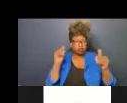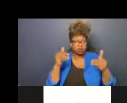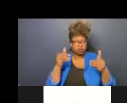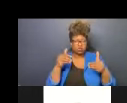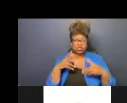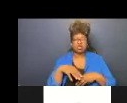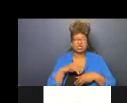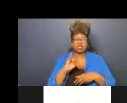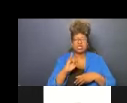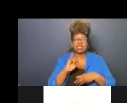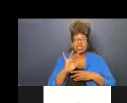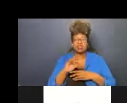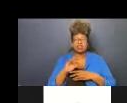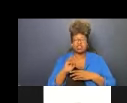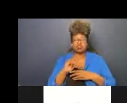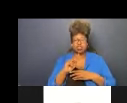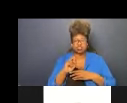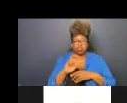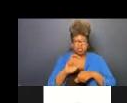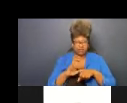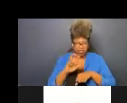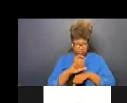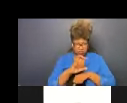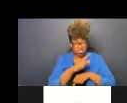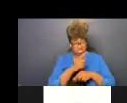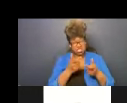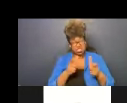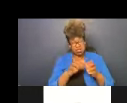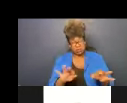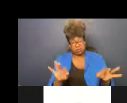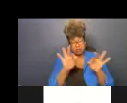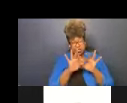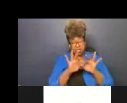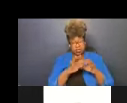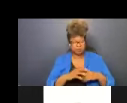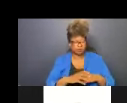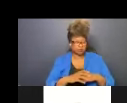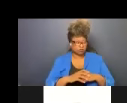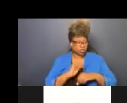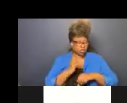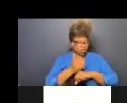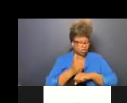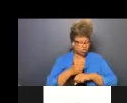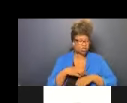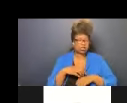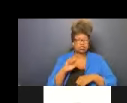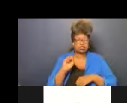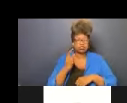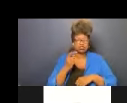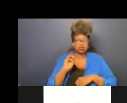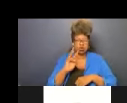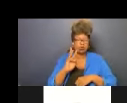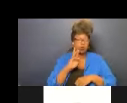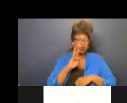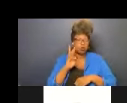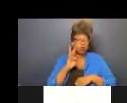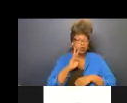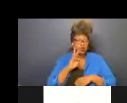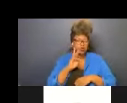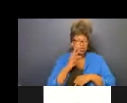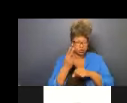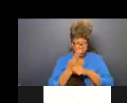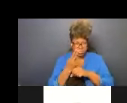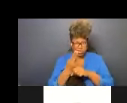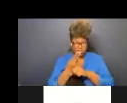This is a big one. This one also relates back to establishing a stormwater utility. And for those of you who may not be aware, sorry